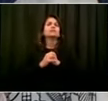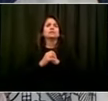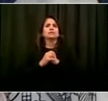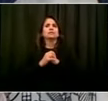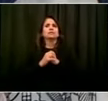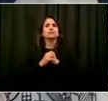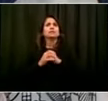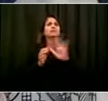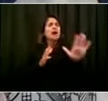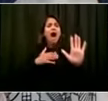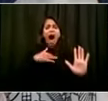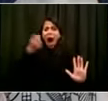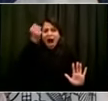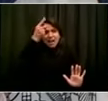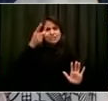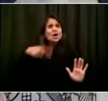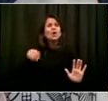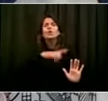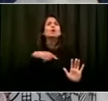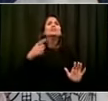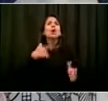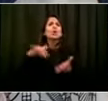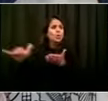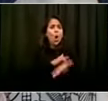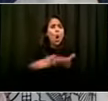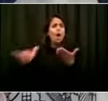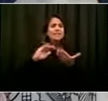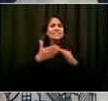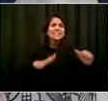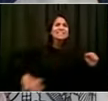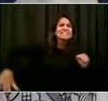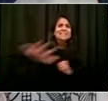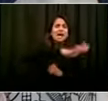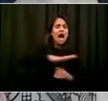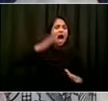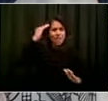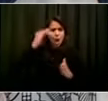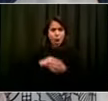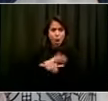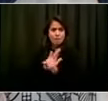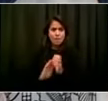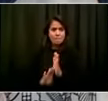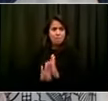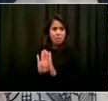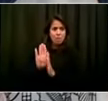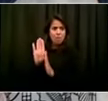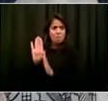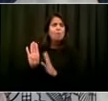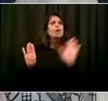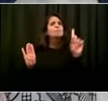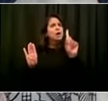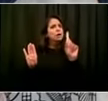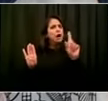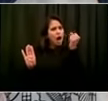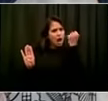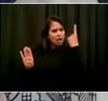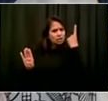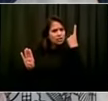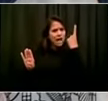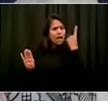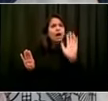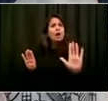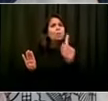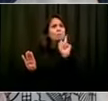this together, we could be running the risk of that second wave. None of us wants to see that happen. So I'd ask everyone to start altering